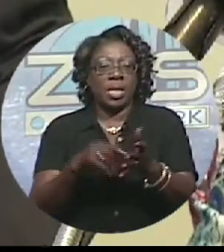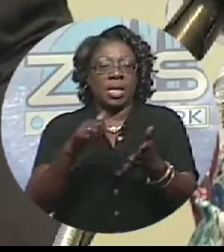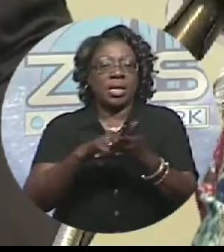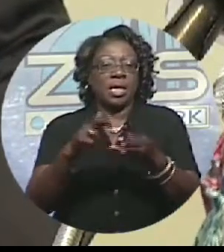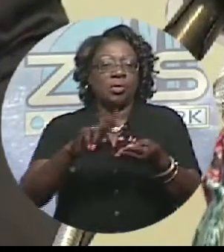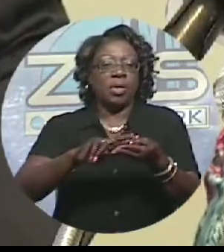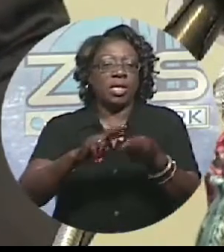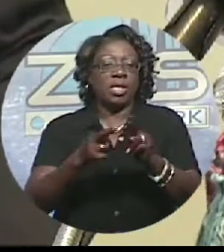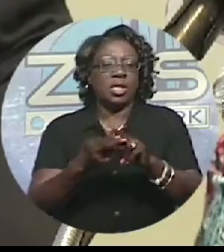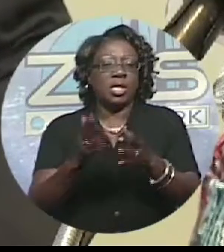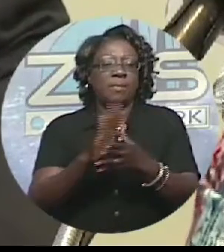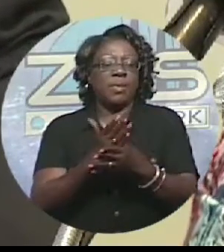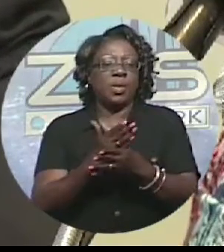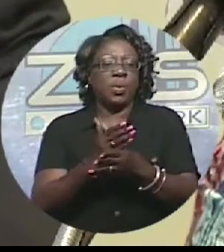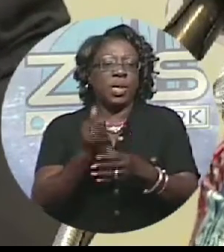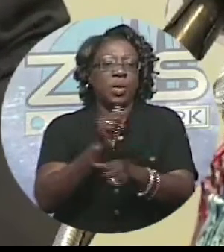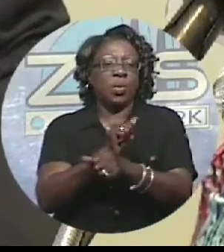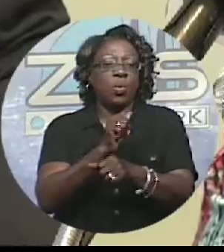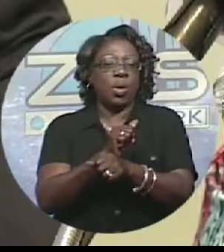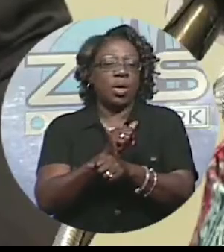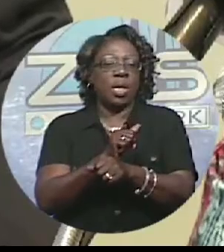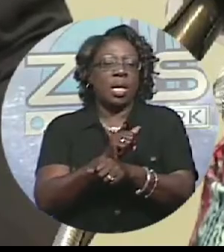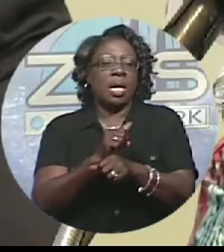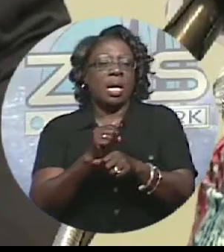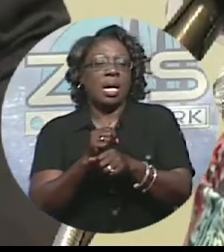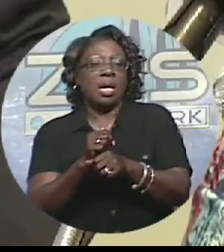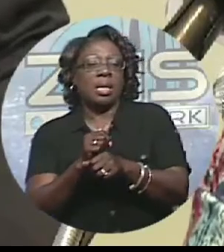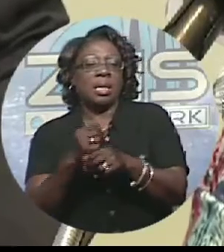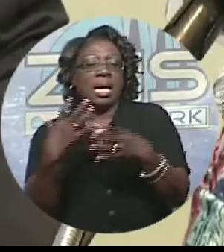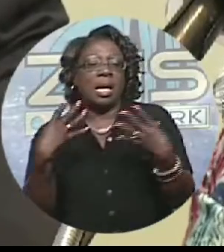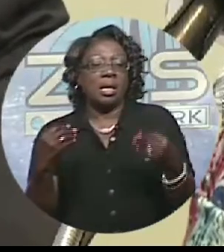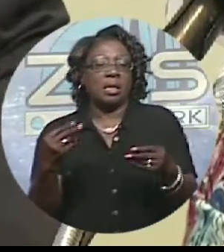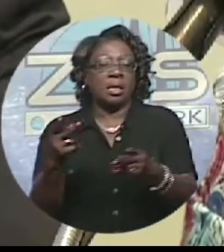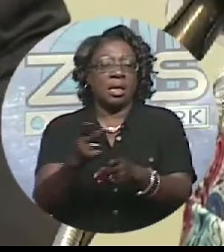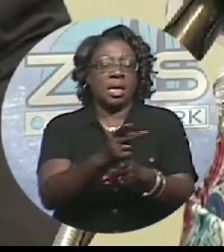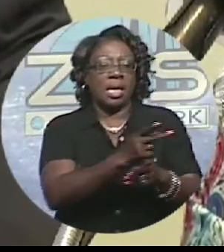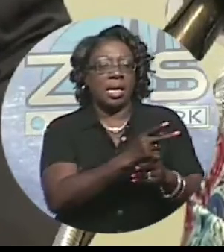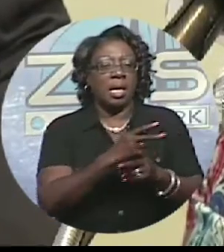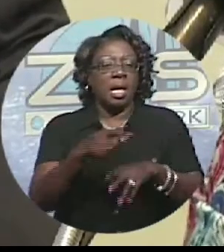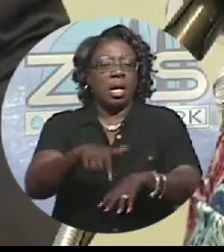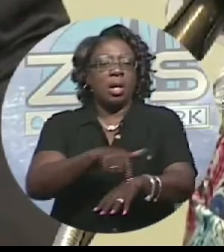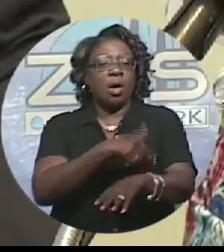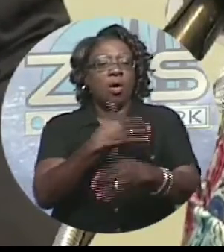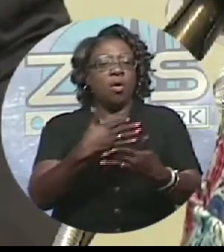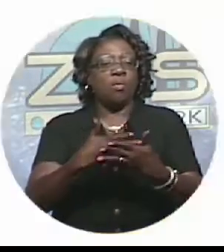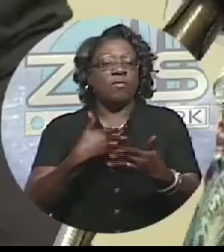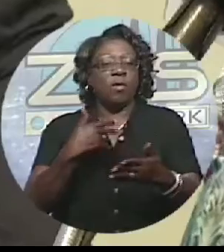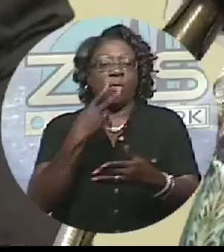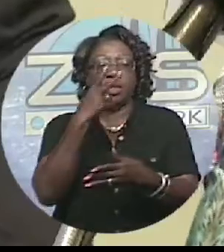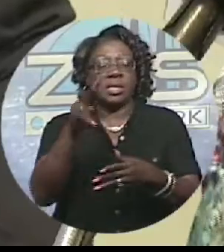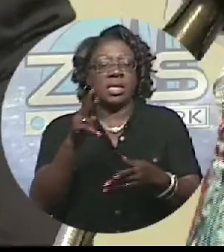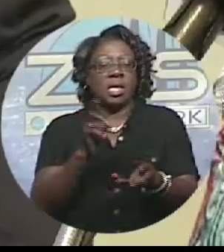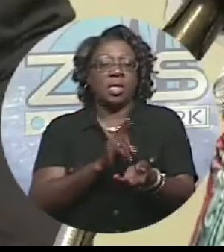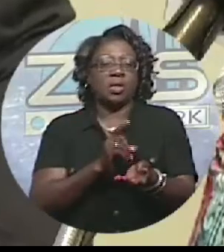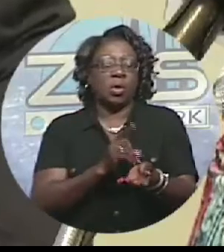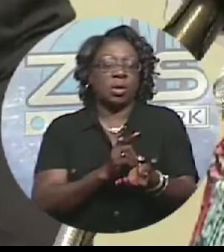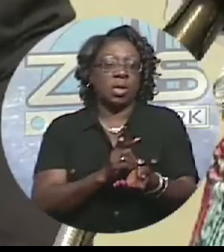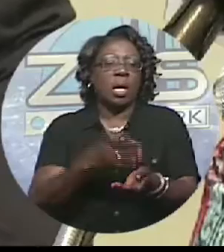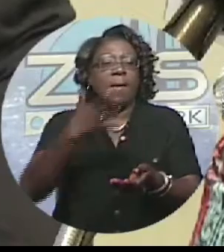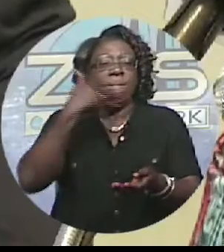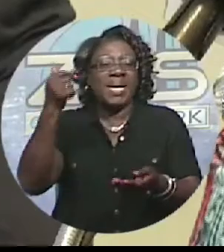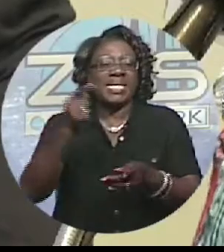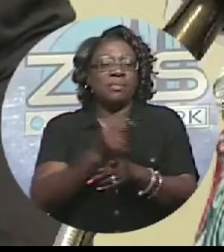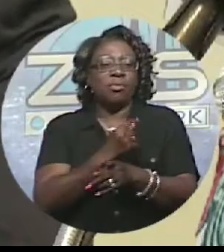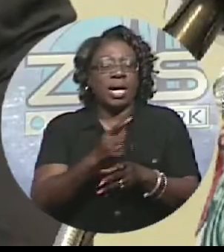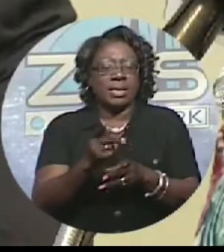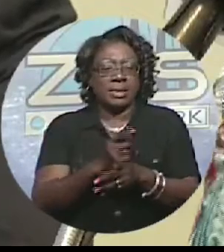which we live and work have an enormous impact on our health long before we see a doctor. There's some best practices